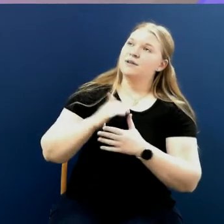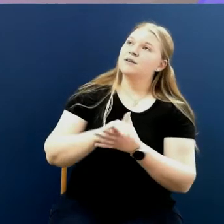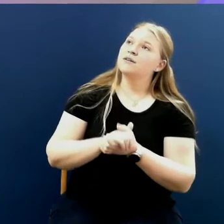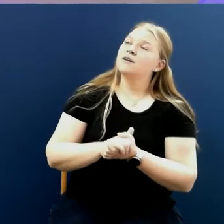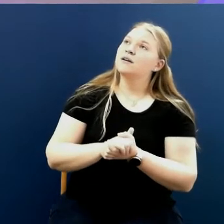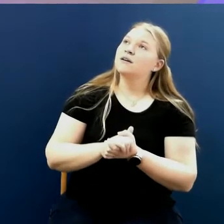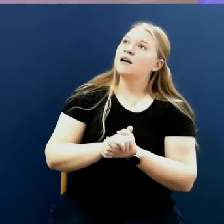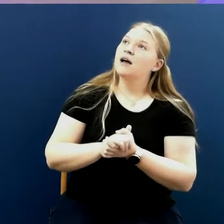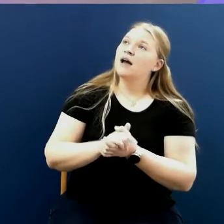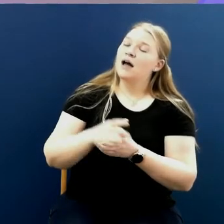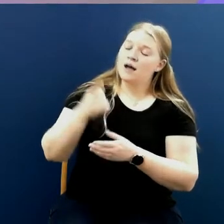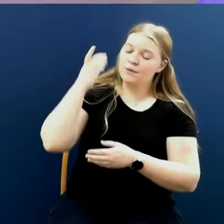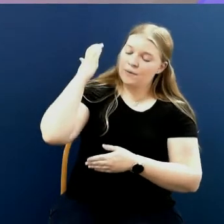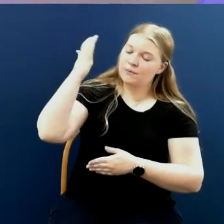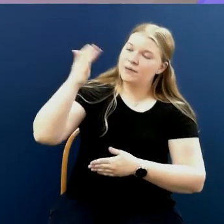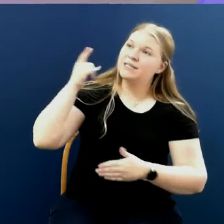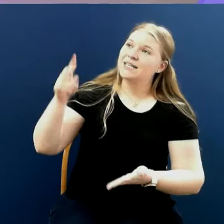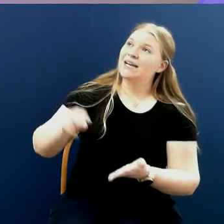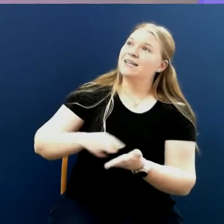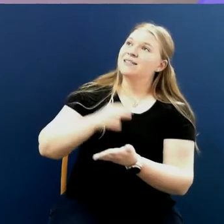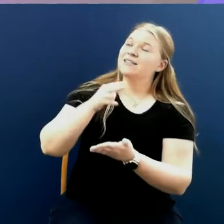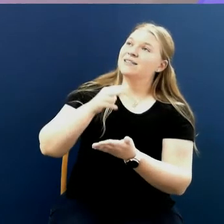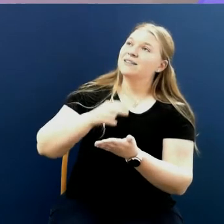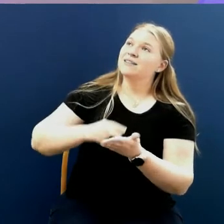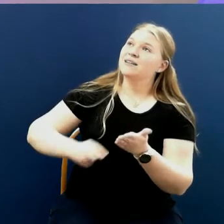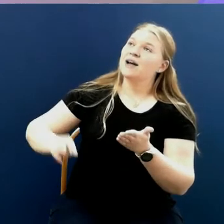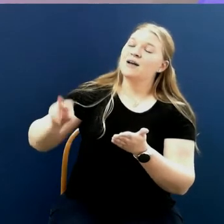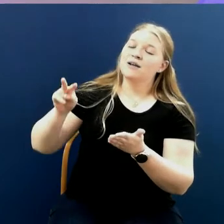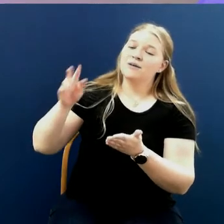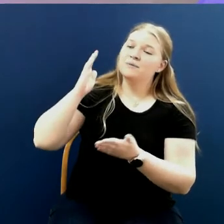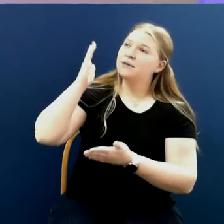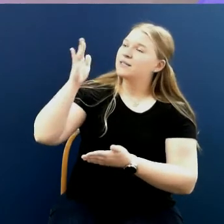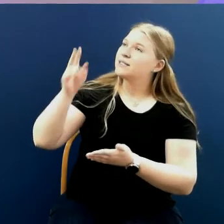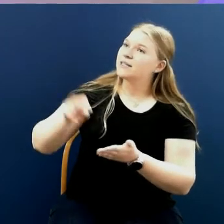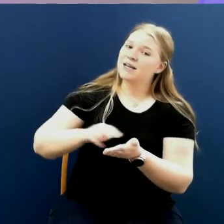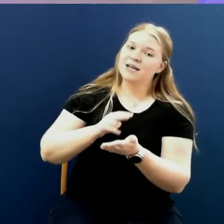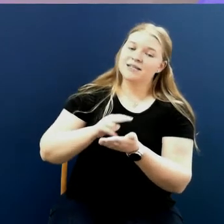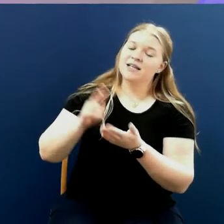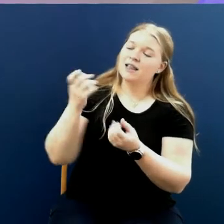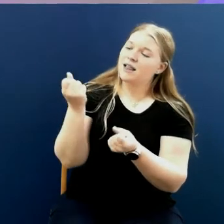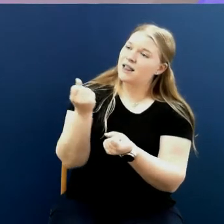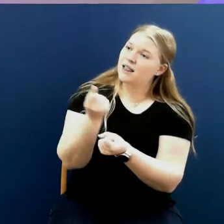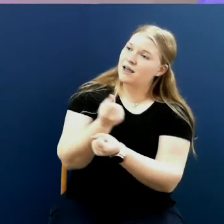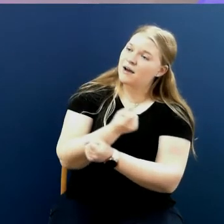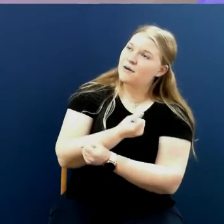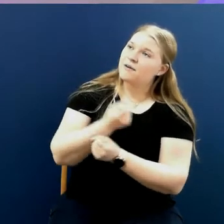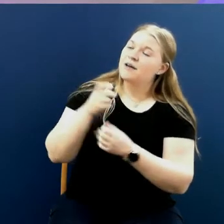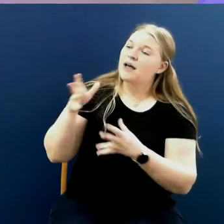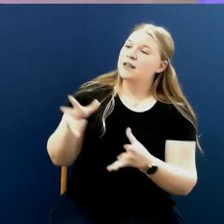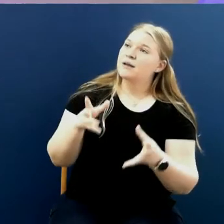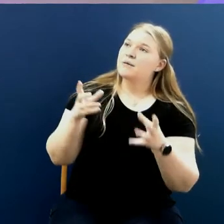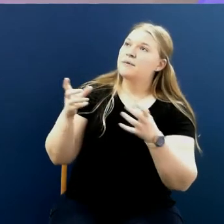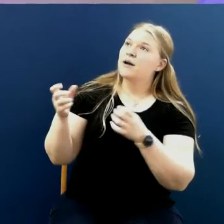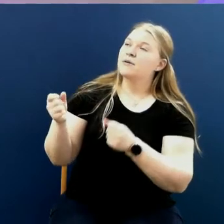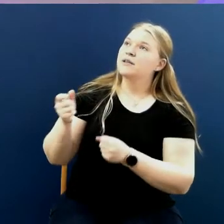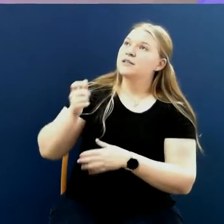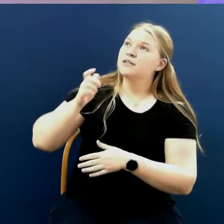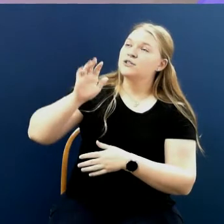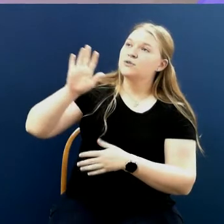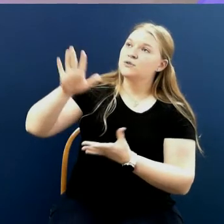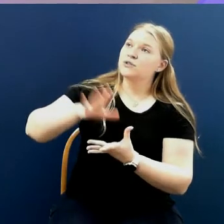And so I will dance. I will dance in the love and the power that is your